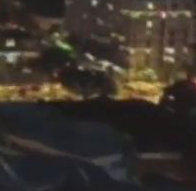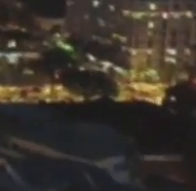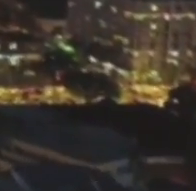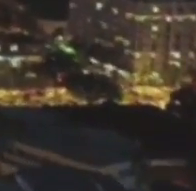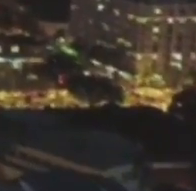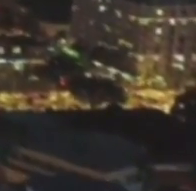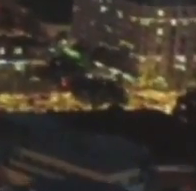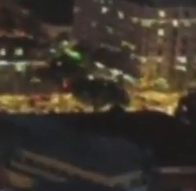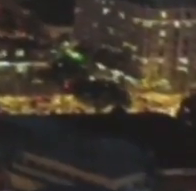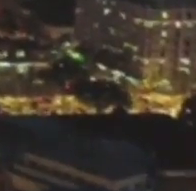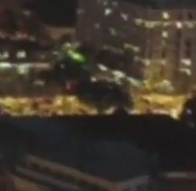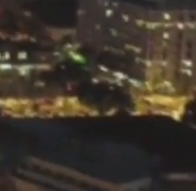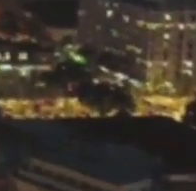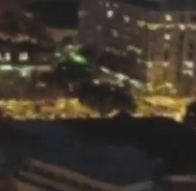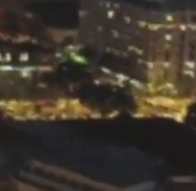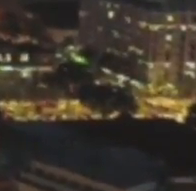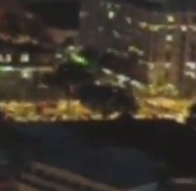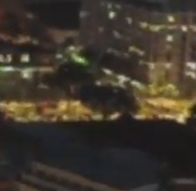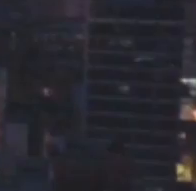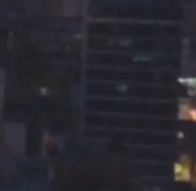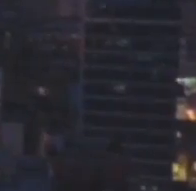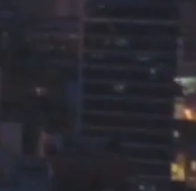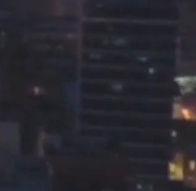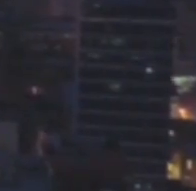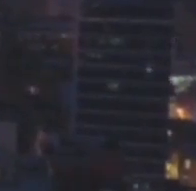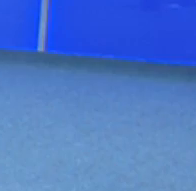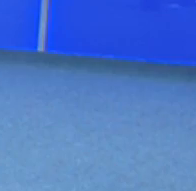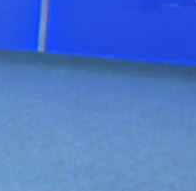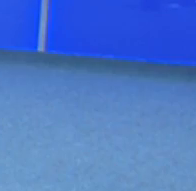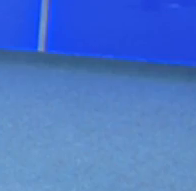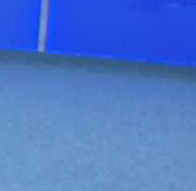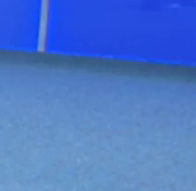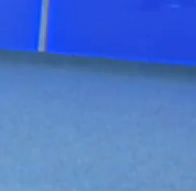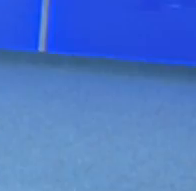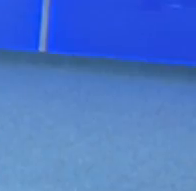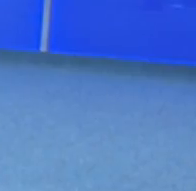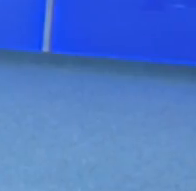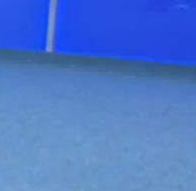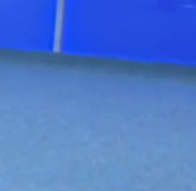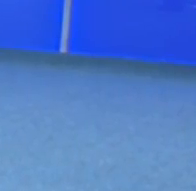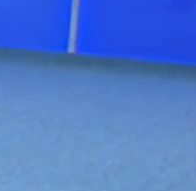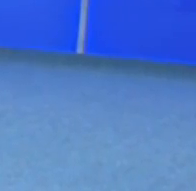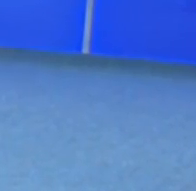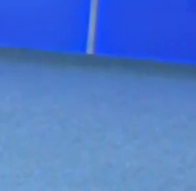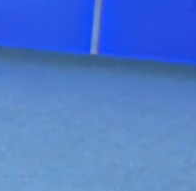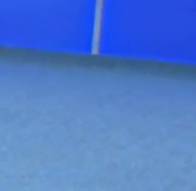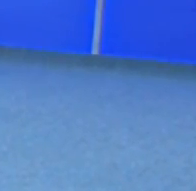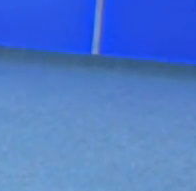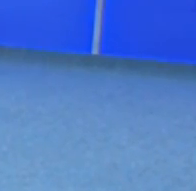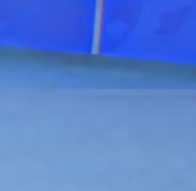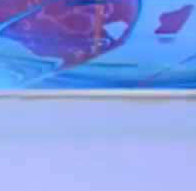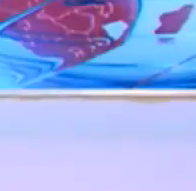Live from the Nation Centre, this is NTV Tonight with Ken Mijungu.